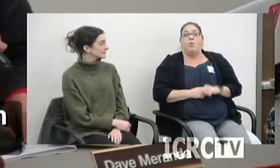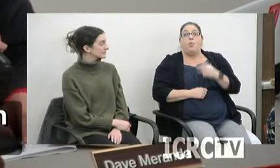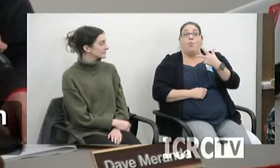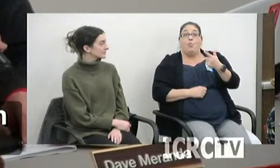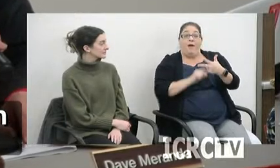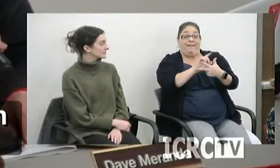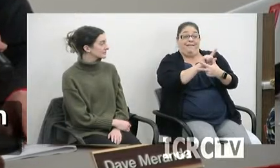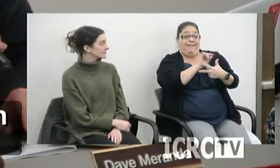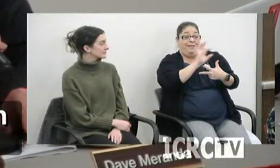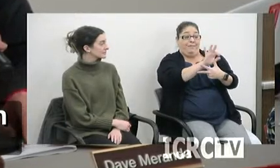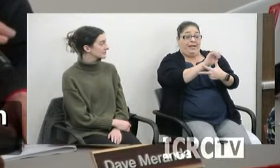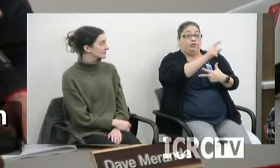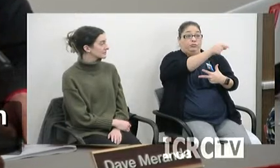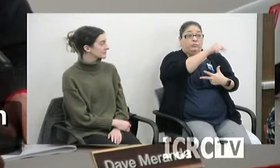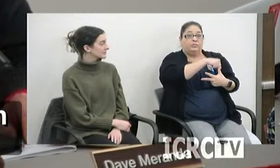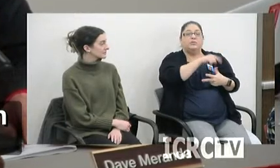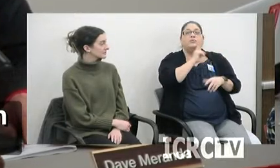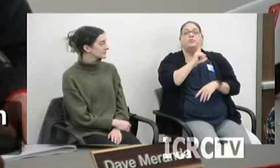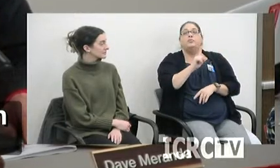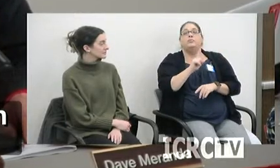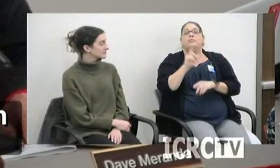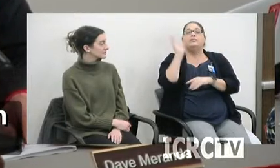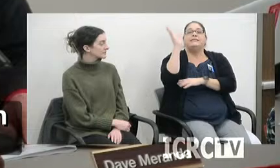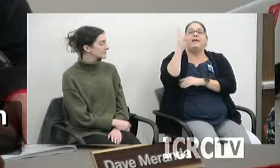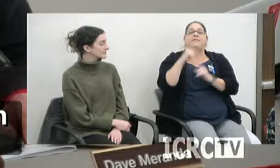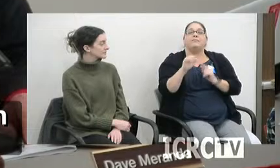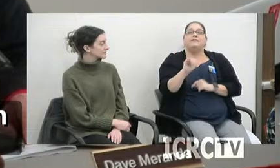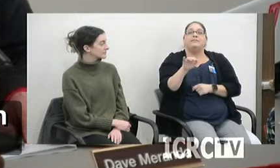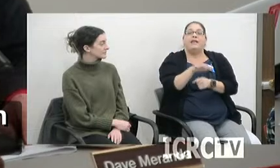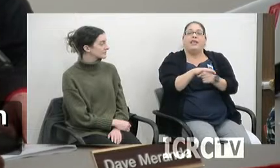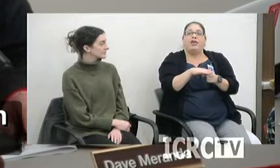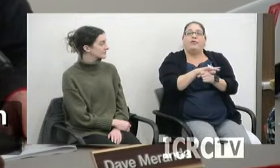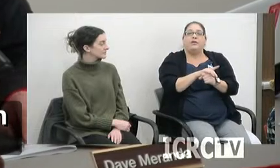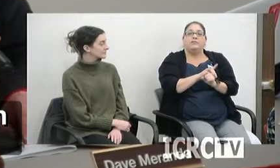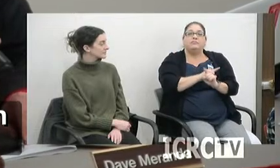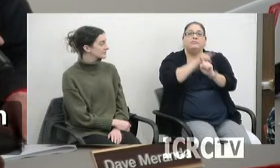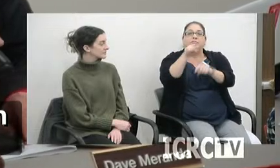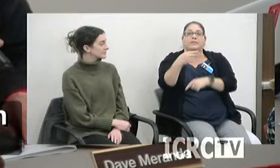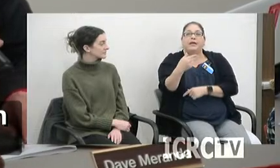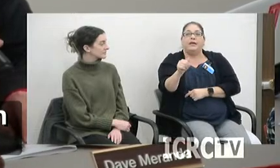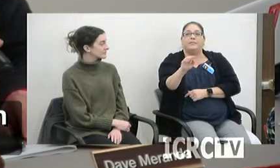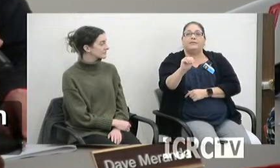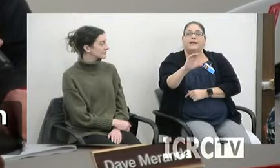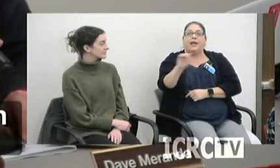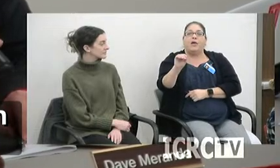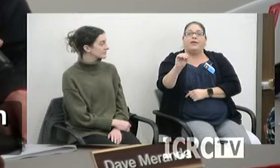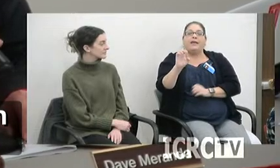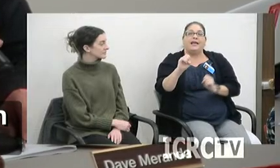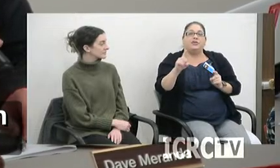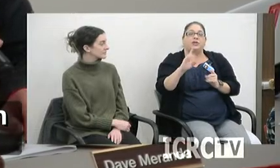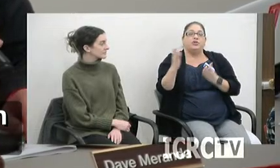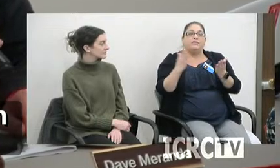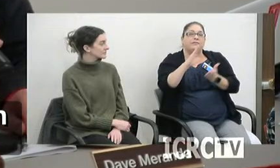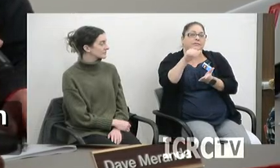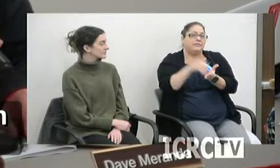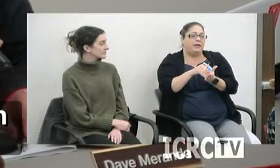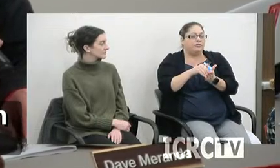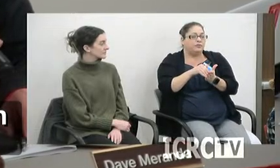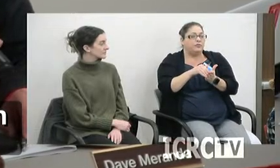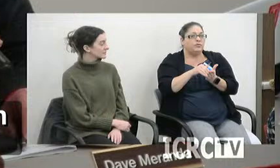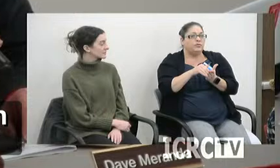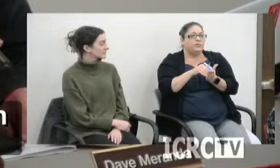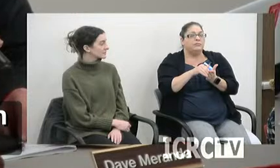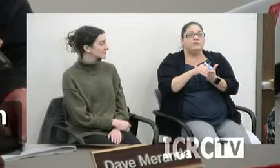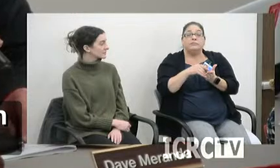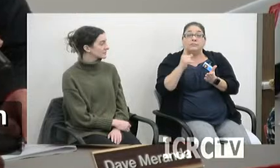invited to present from the Cincinnati area at the Hamilton County Educational Service Center, where